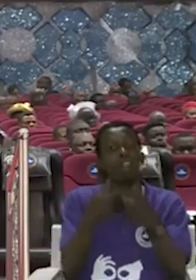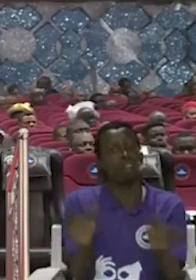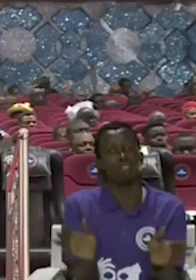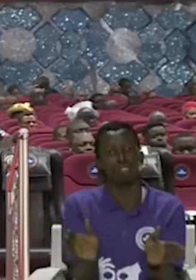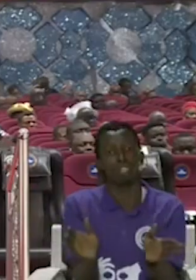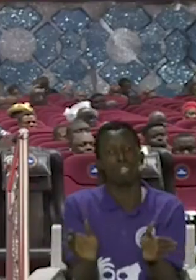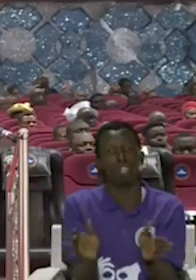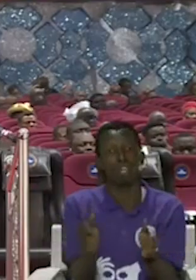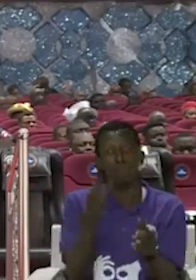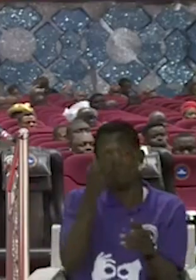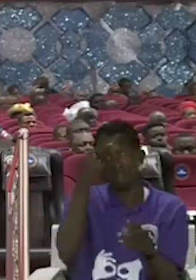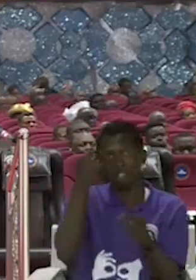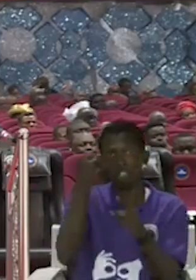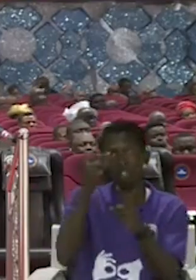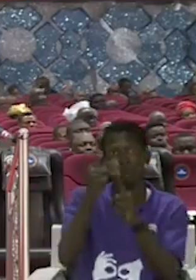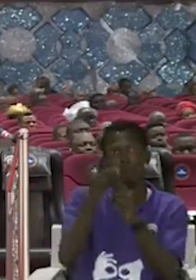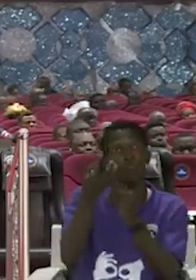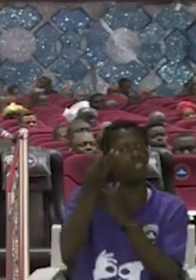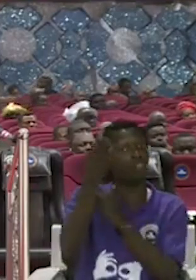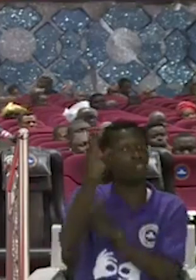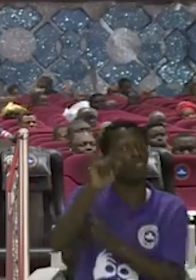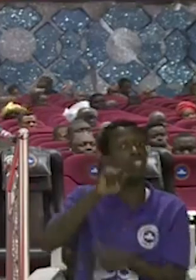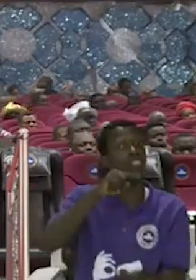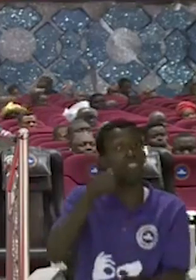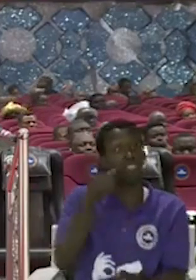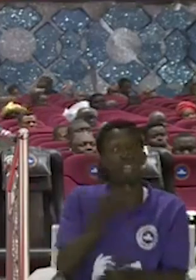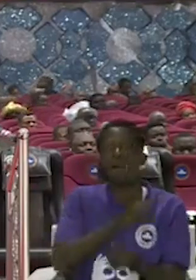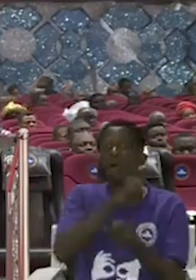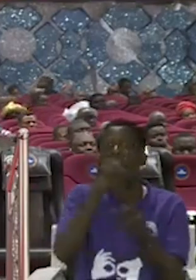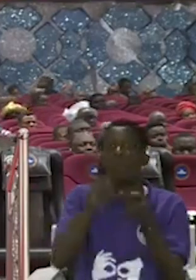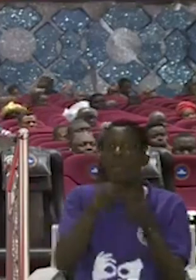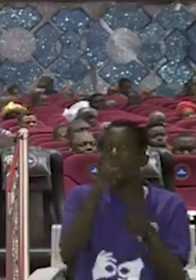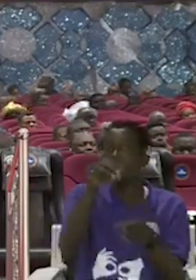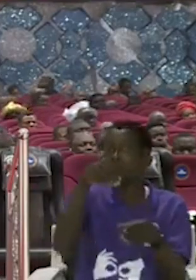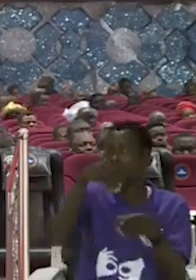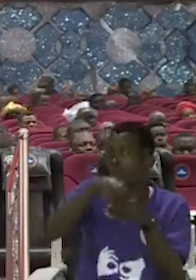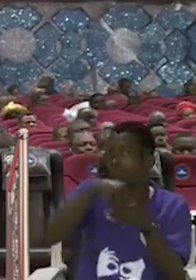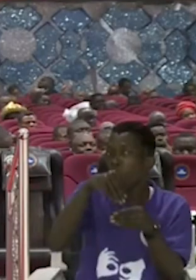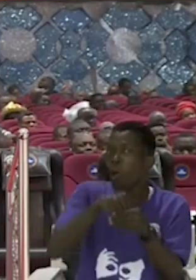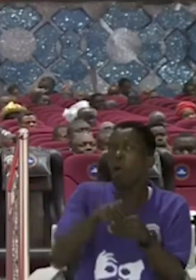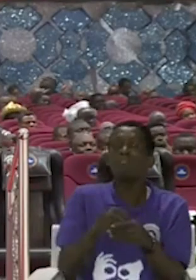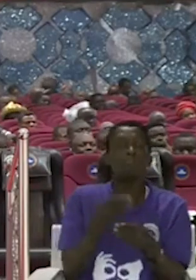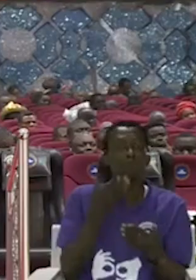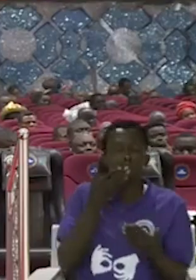What the word of God says is, when you sow generously,